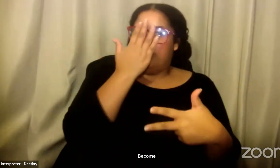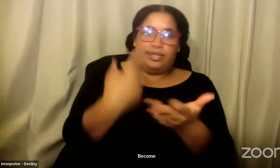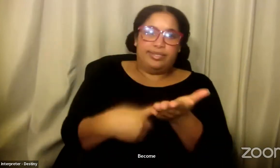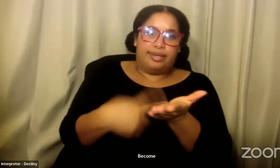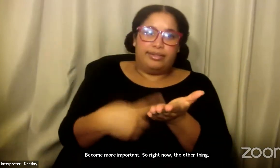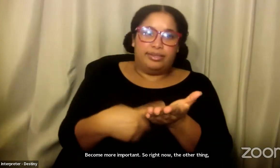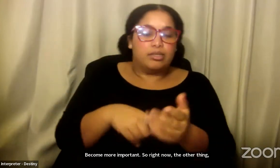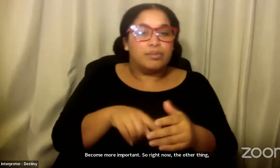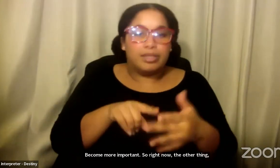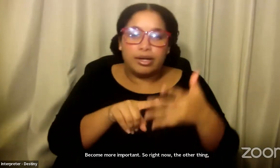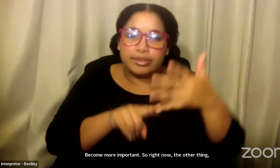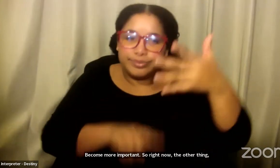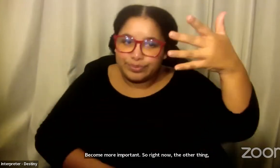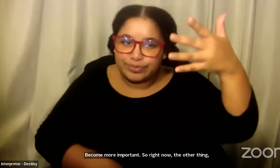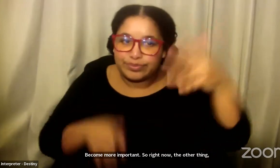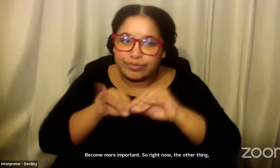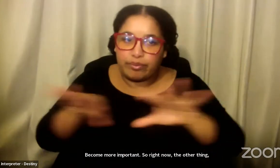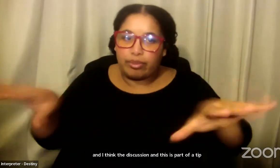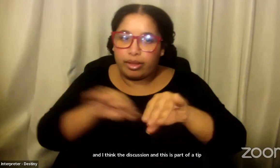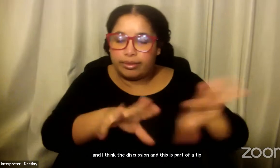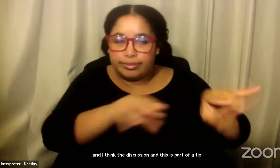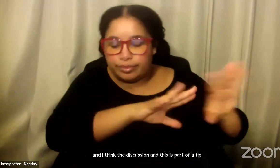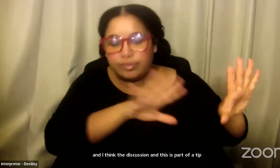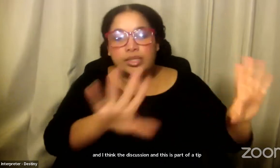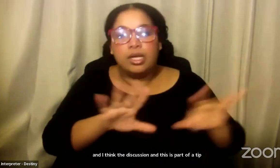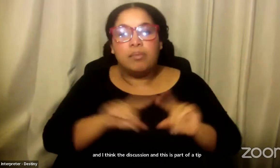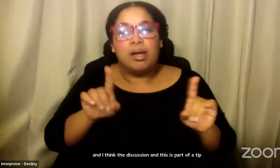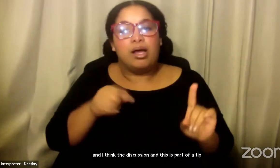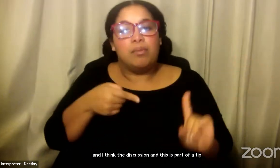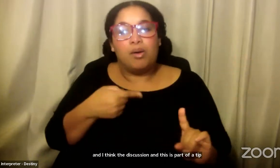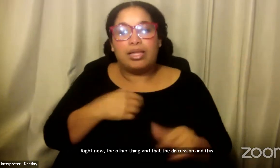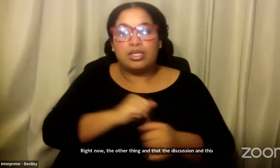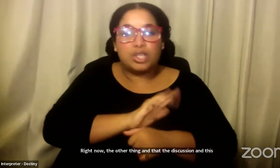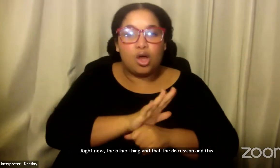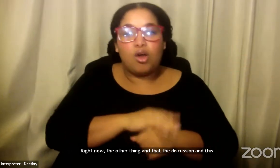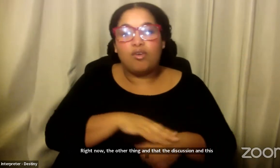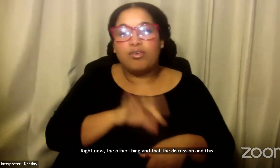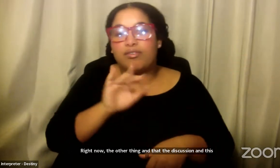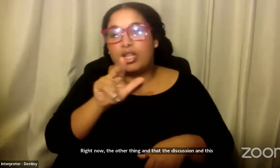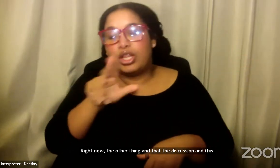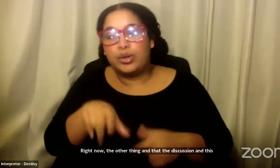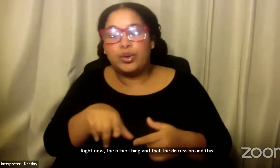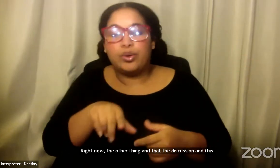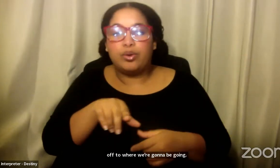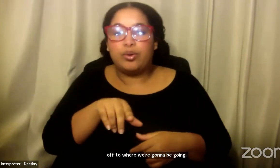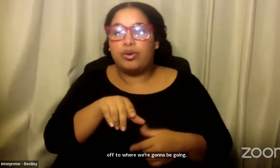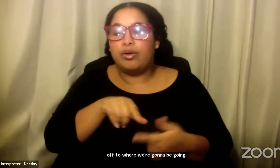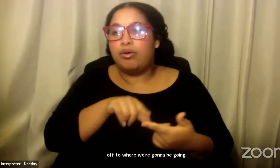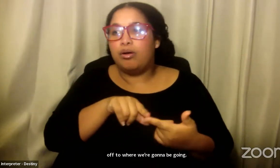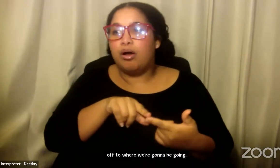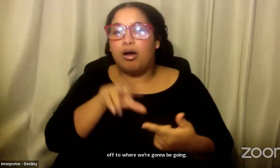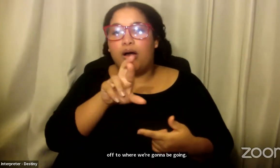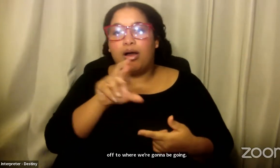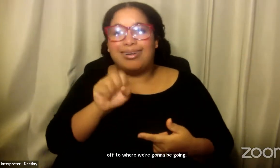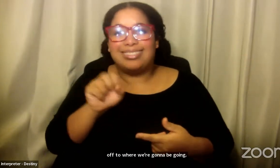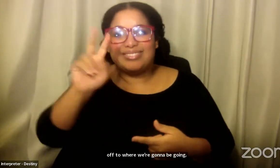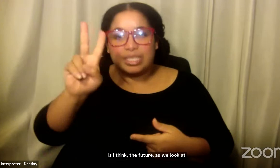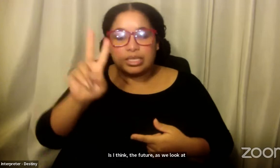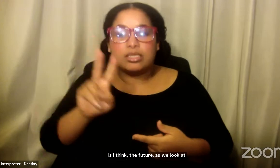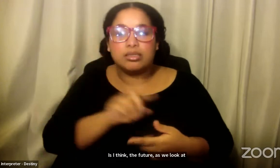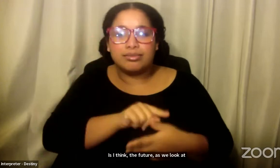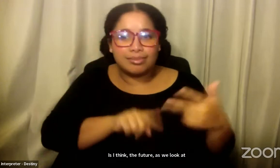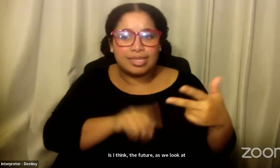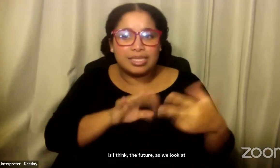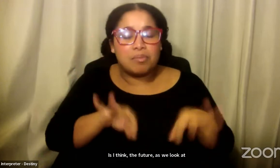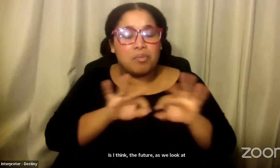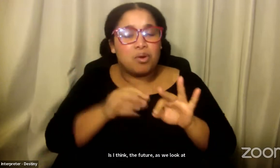about, but there's quite a few things that are floating around. But, there's COVID, there's flu, and there's RSV. And so it's important for